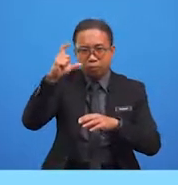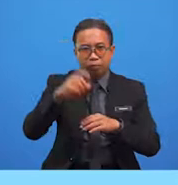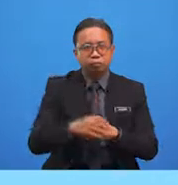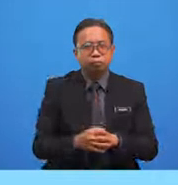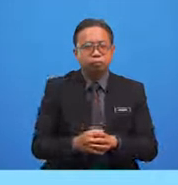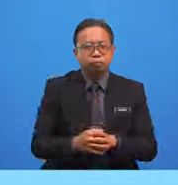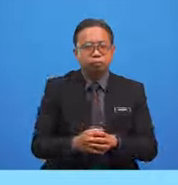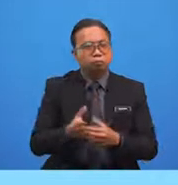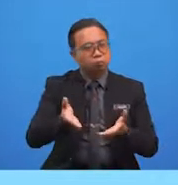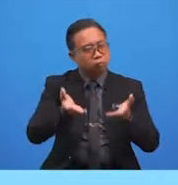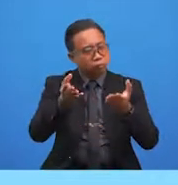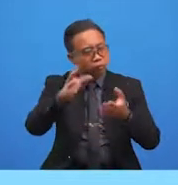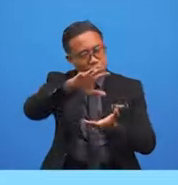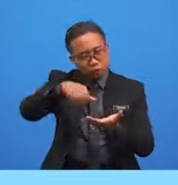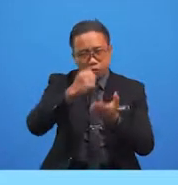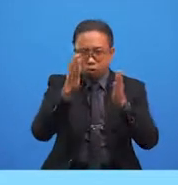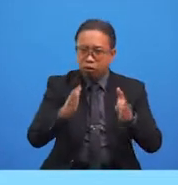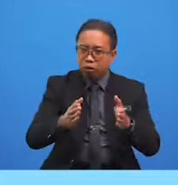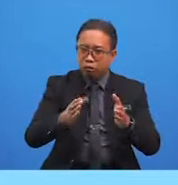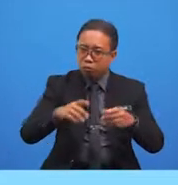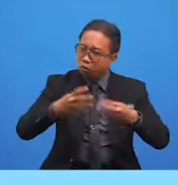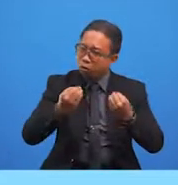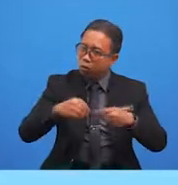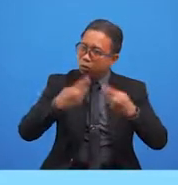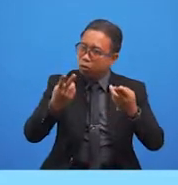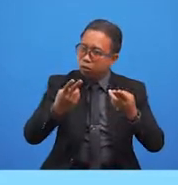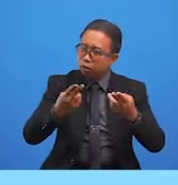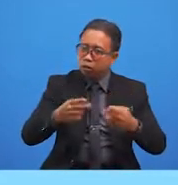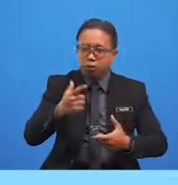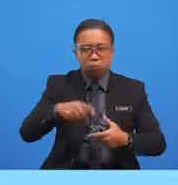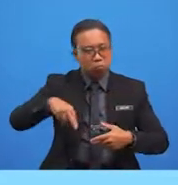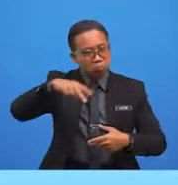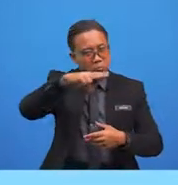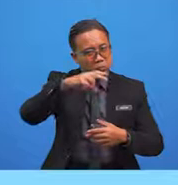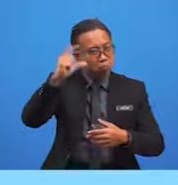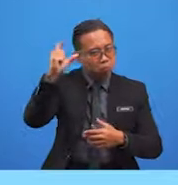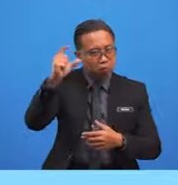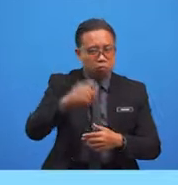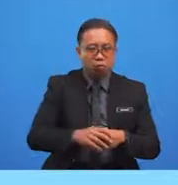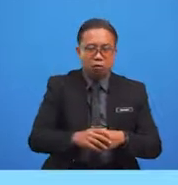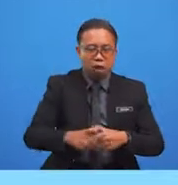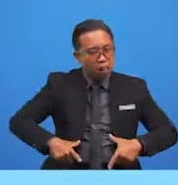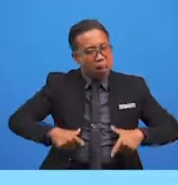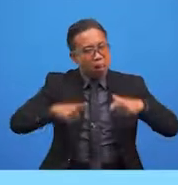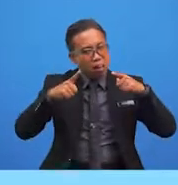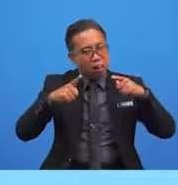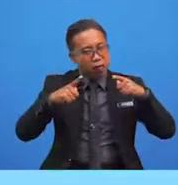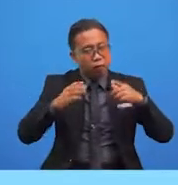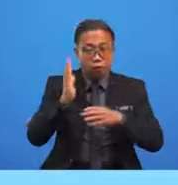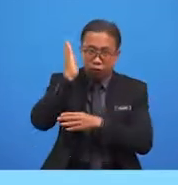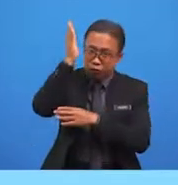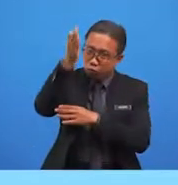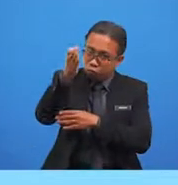the idea of going on holiday to the moon, but will anyone will actually live there in the